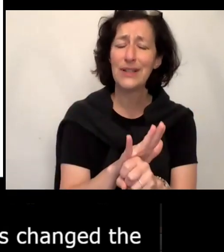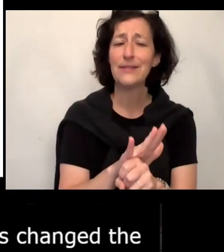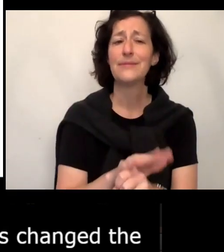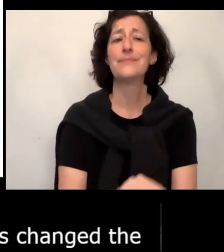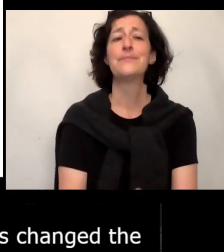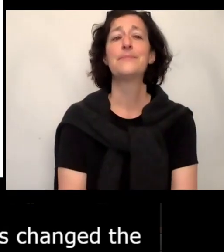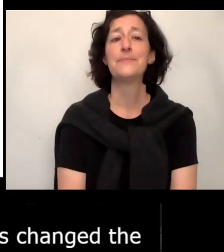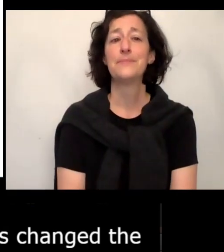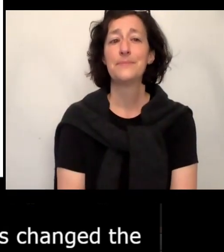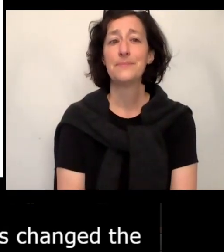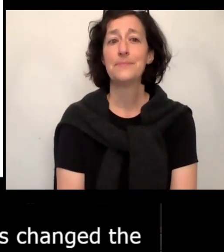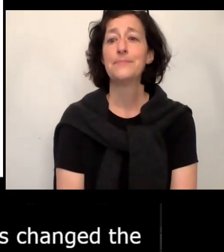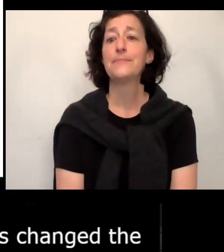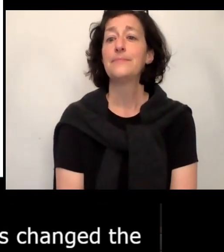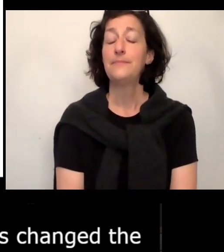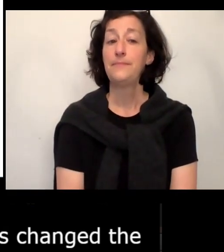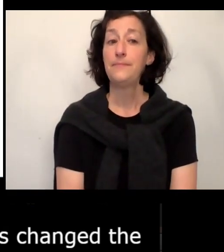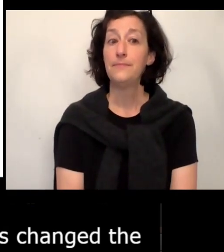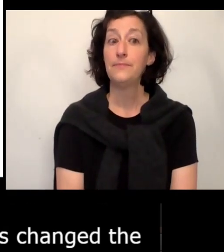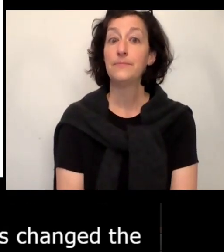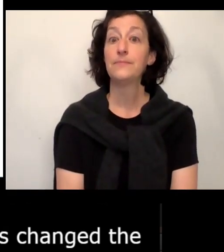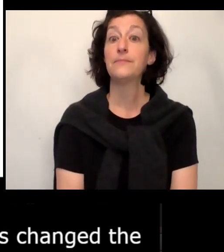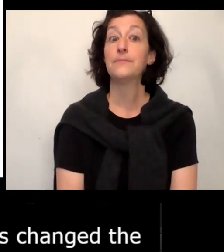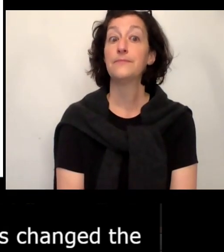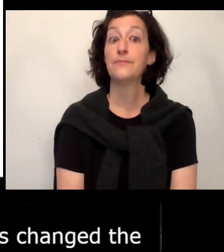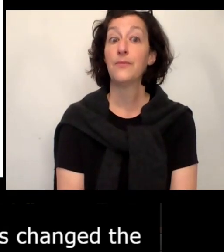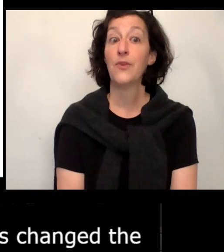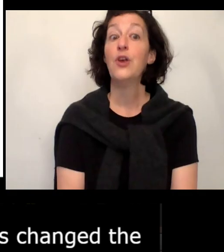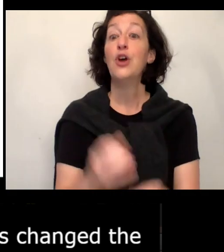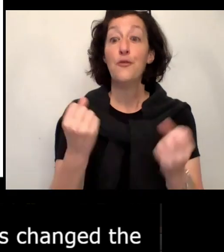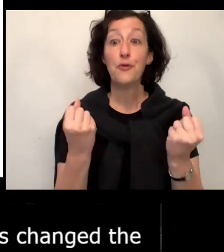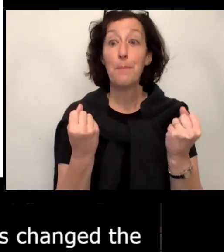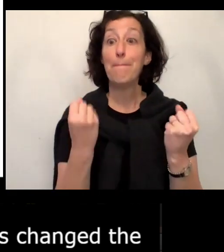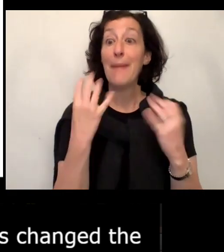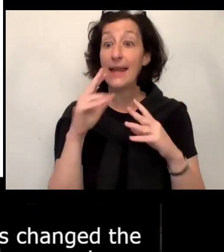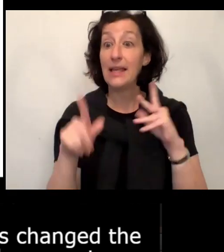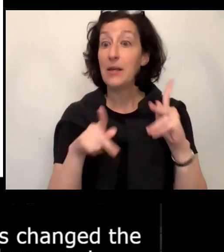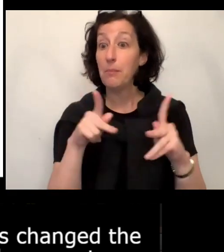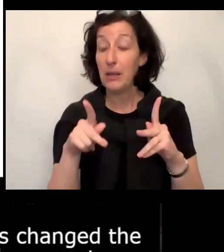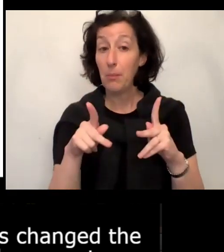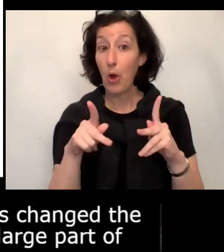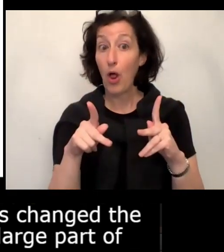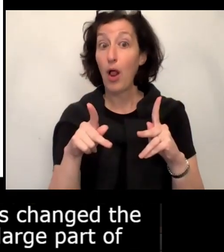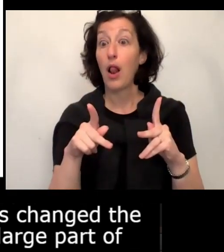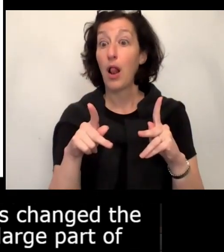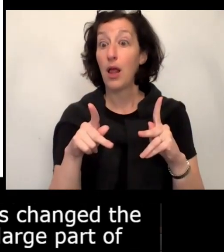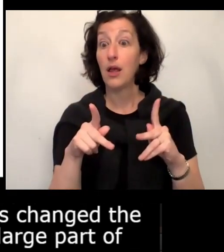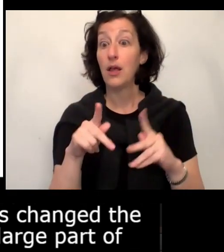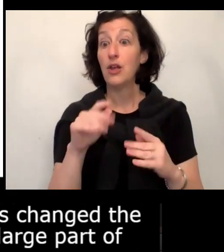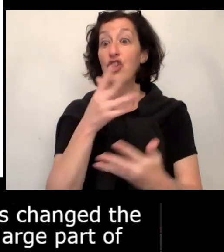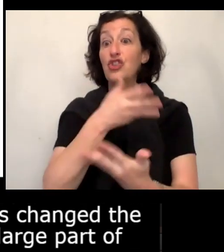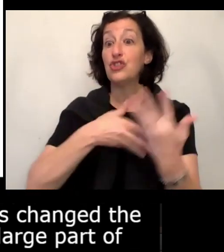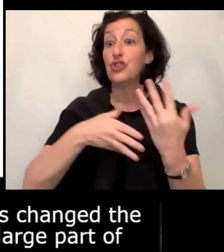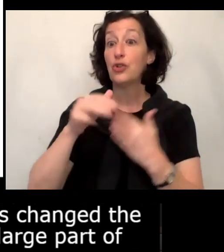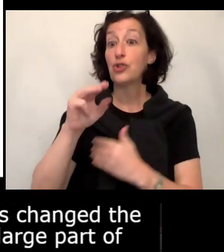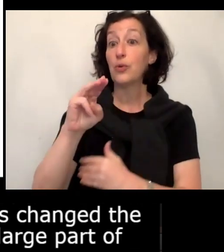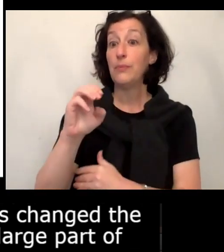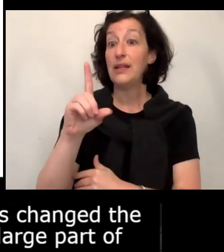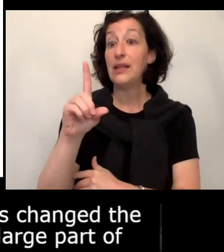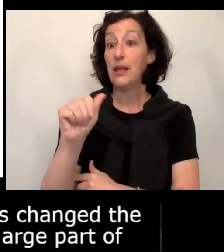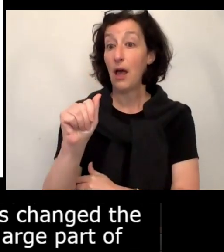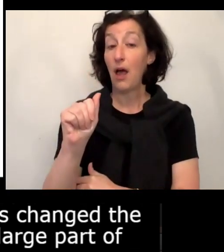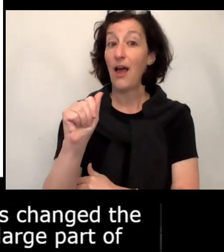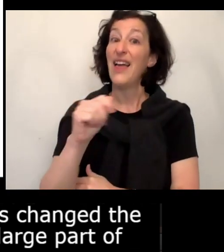and for many people is a large part of what they consider the internet. Depending on